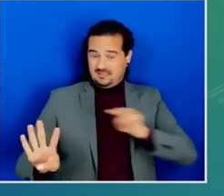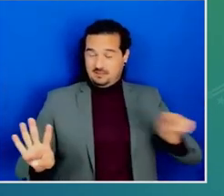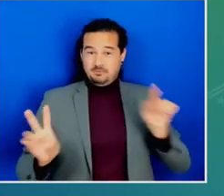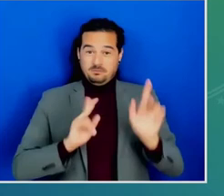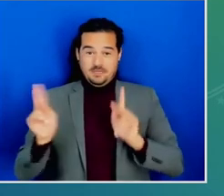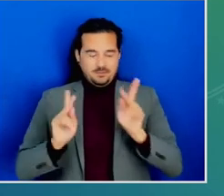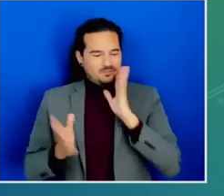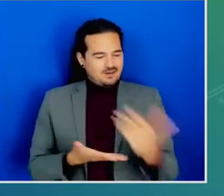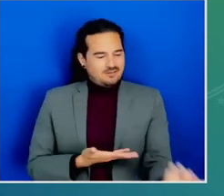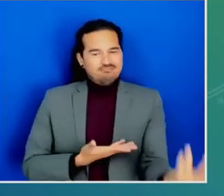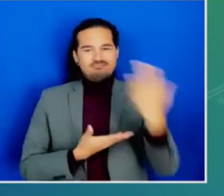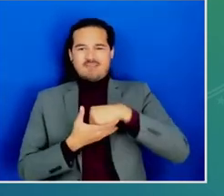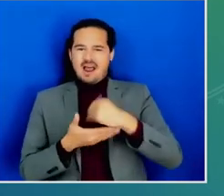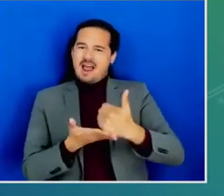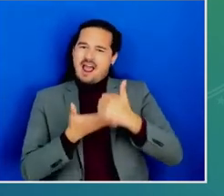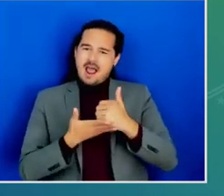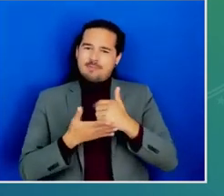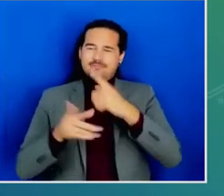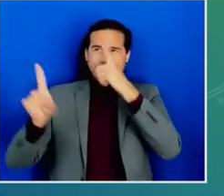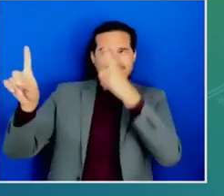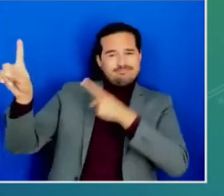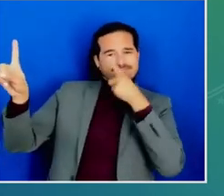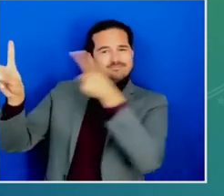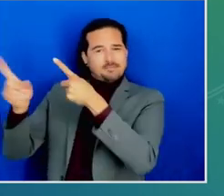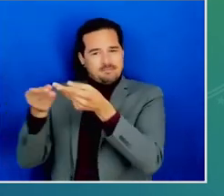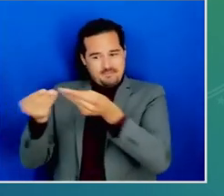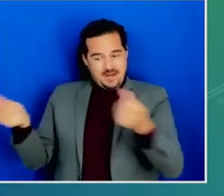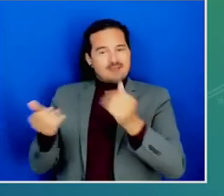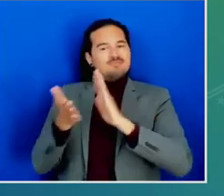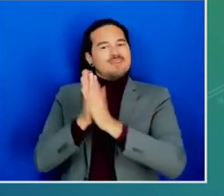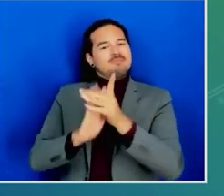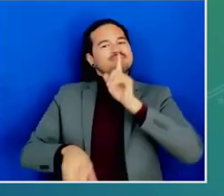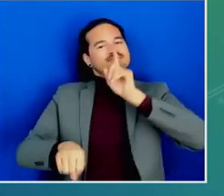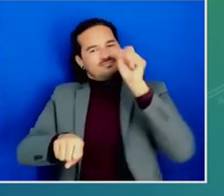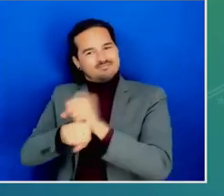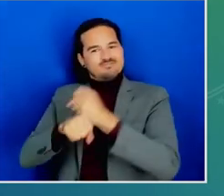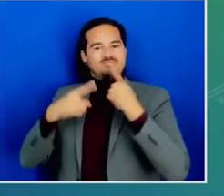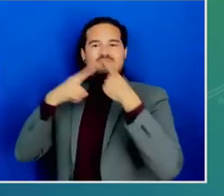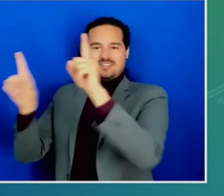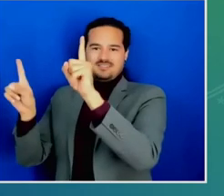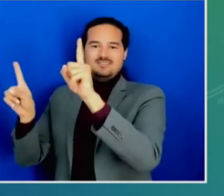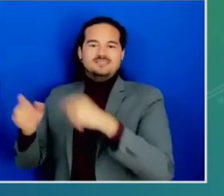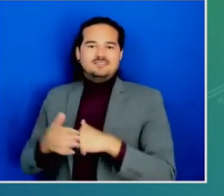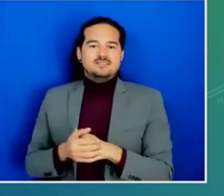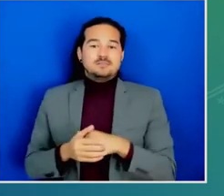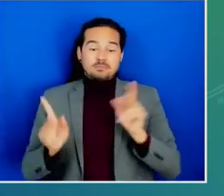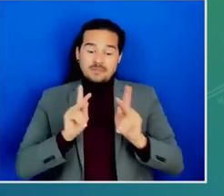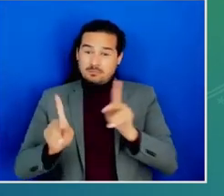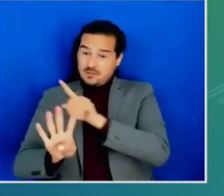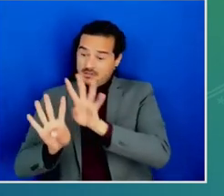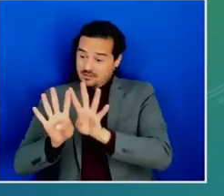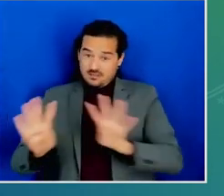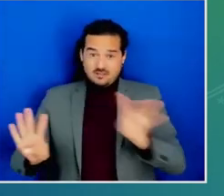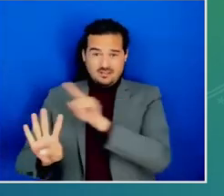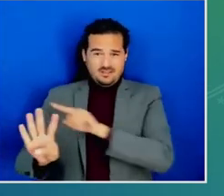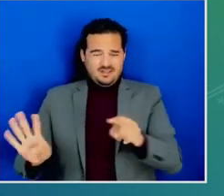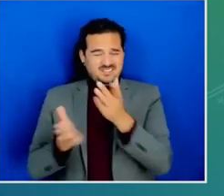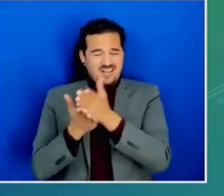reality. These are some of our country's most seasoned public servants and climate experts. They